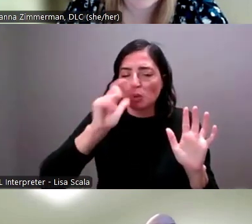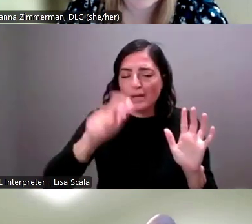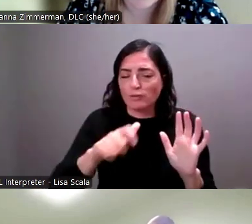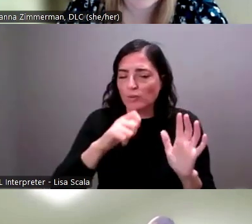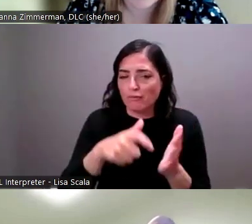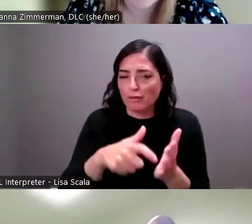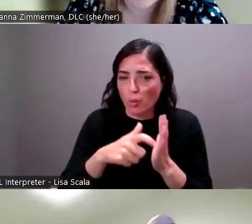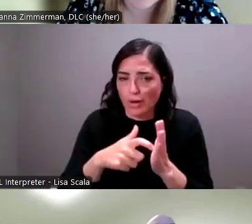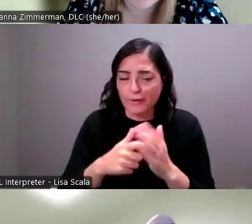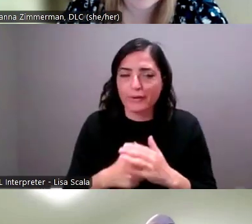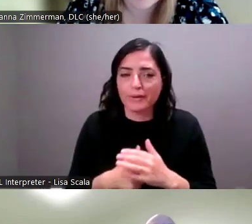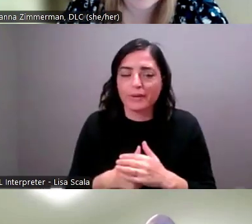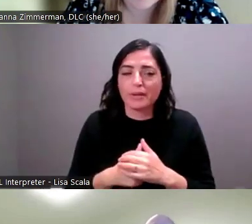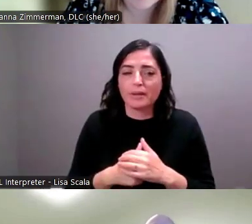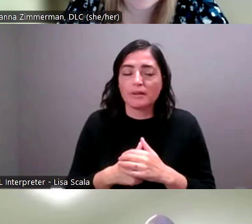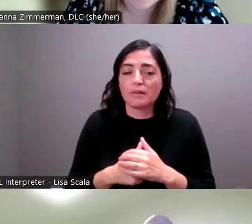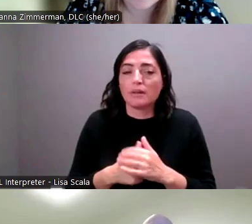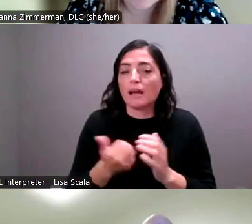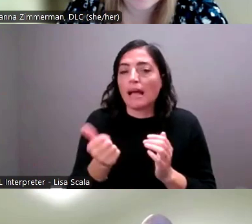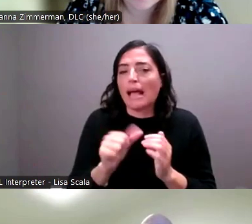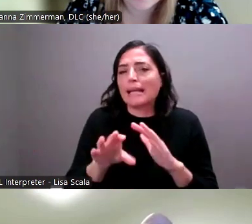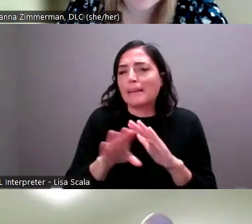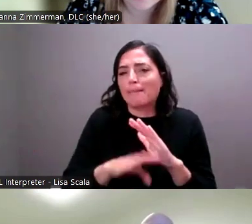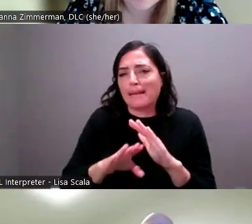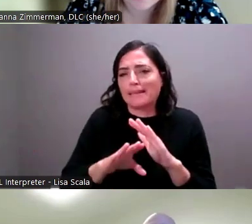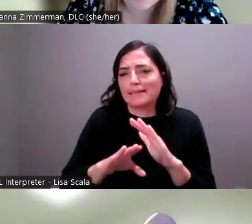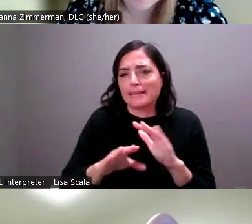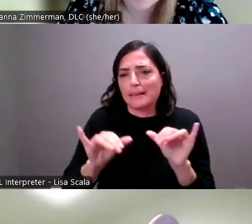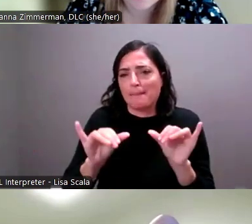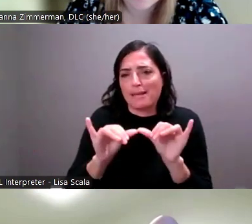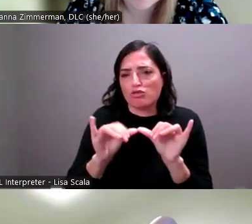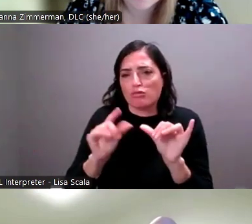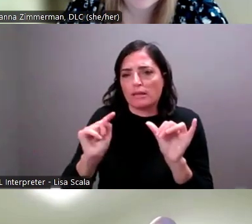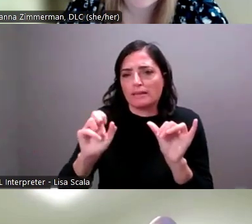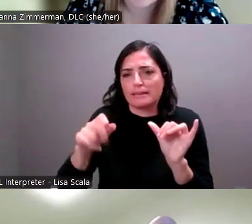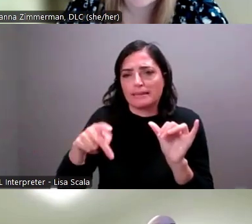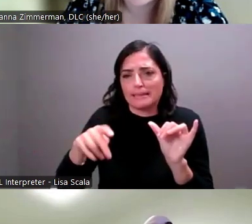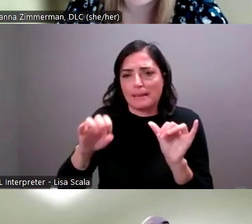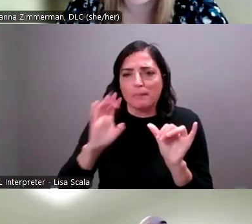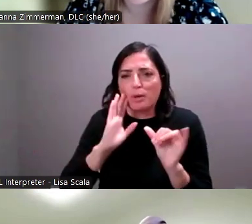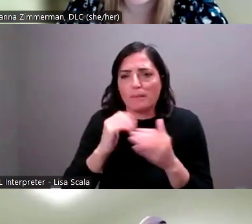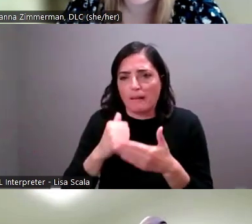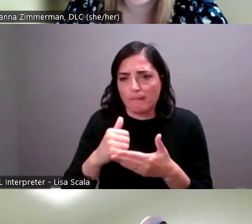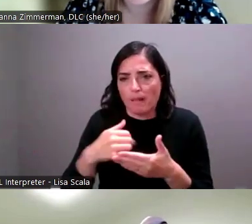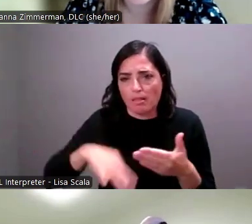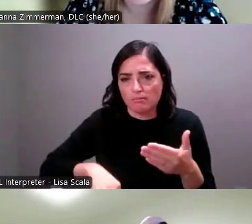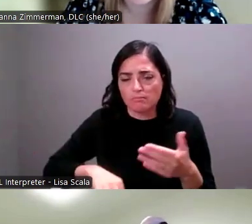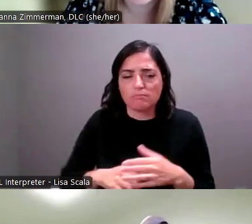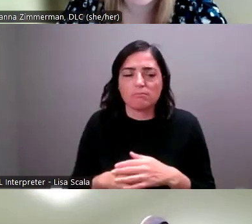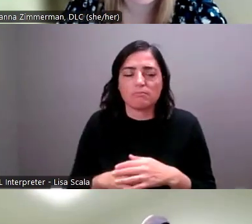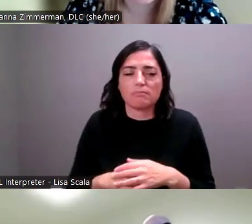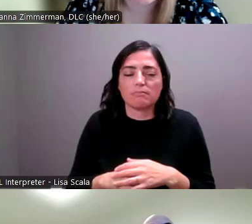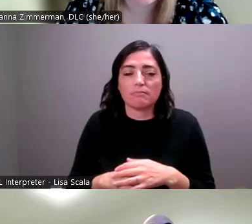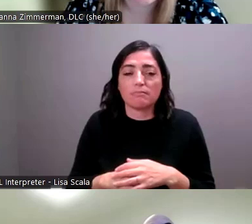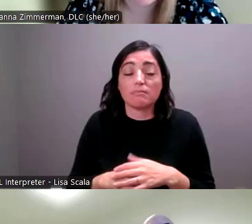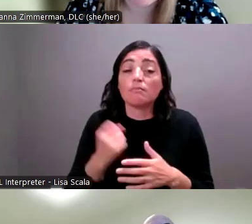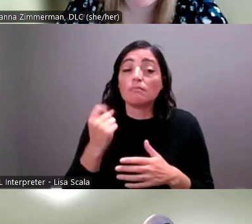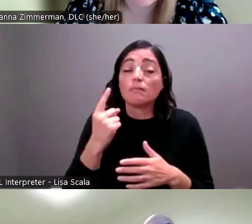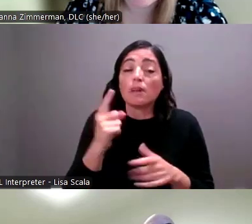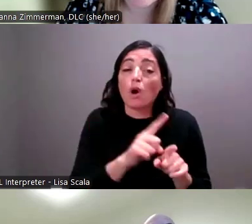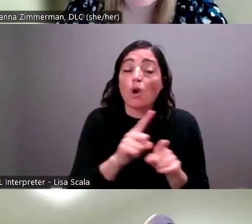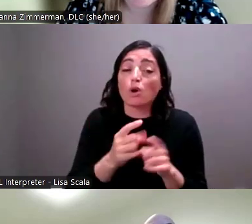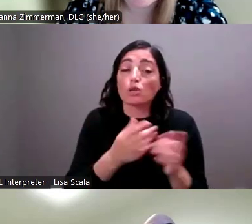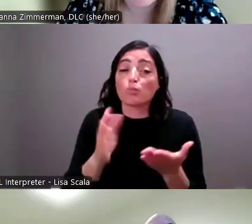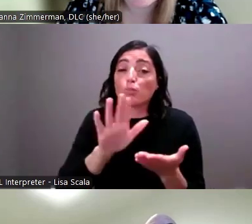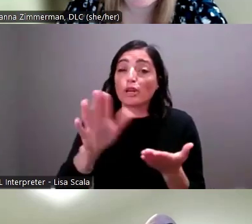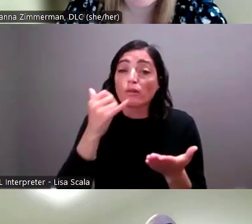mandatory. Any basic type of tape measure will really be helpful for you. You do want to bring your